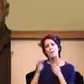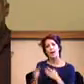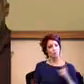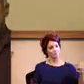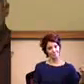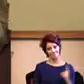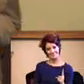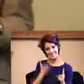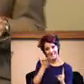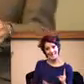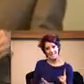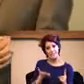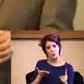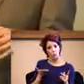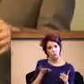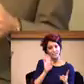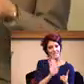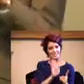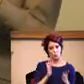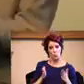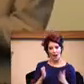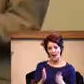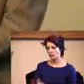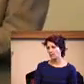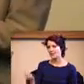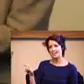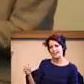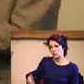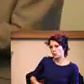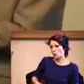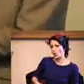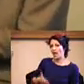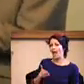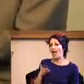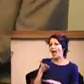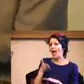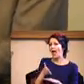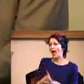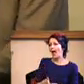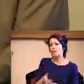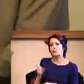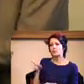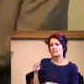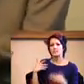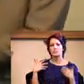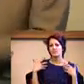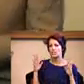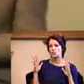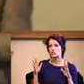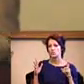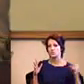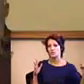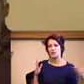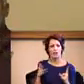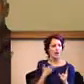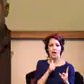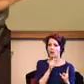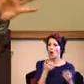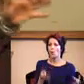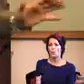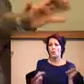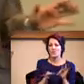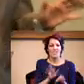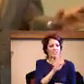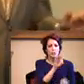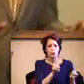uh he knew that there was one who was going to come after him who he was not yet even worthy enough to untie his sandals and you can